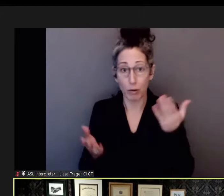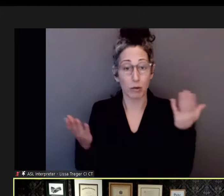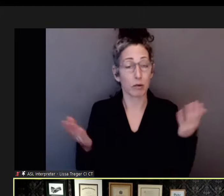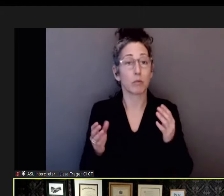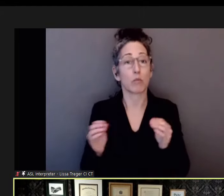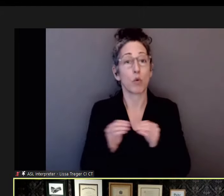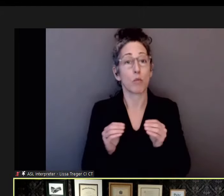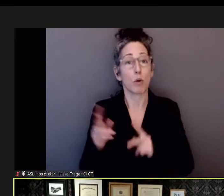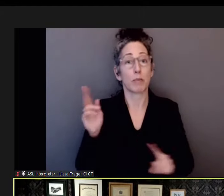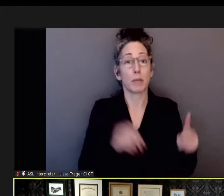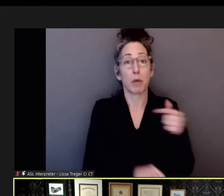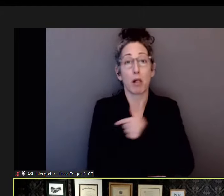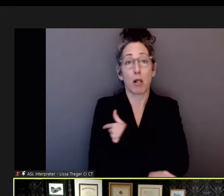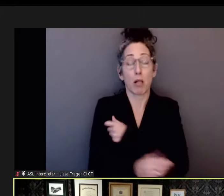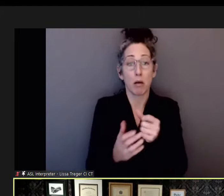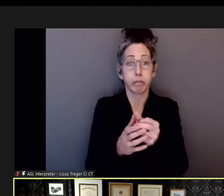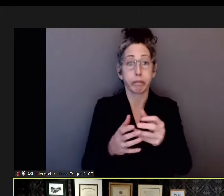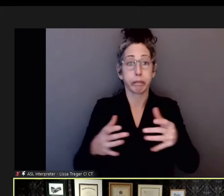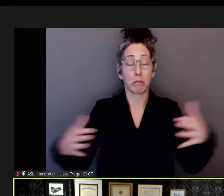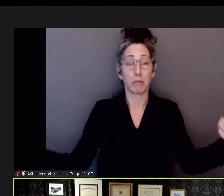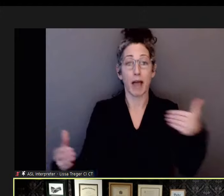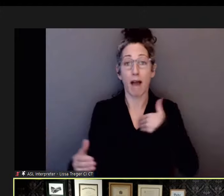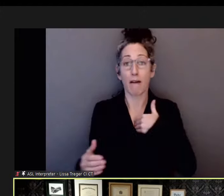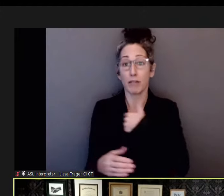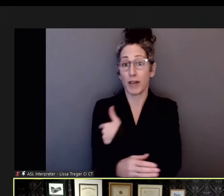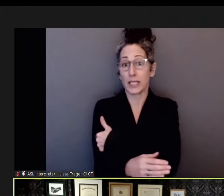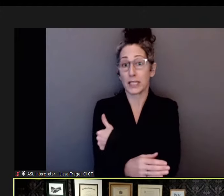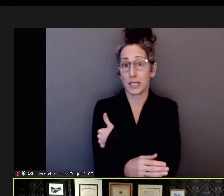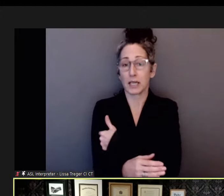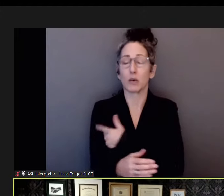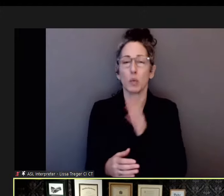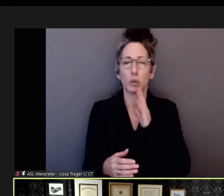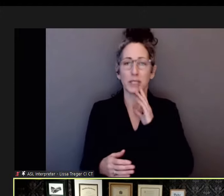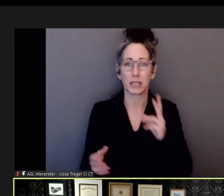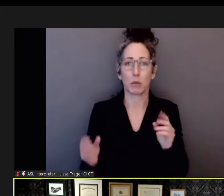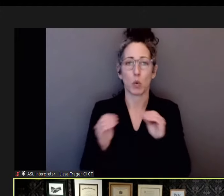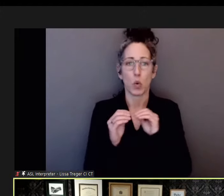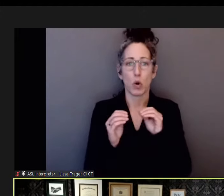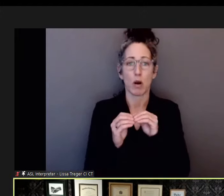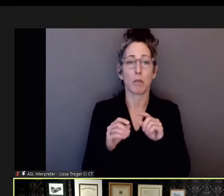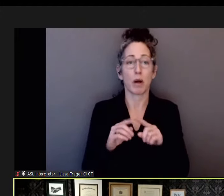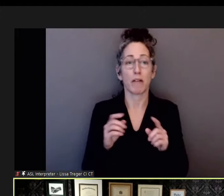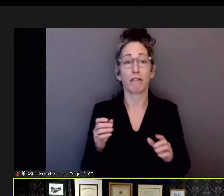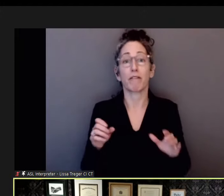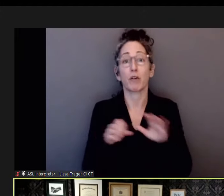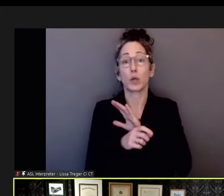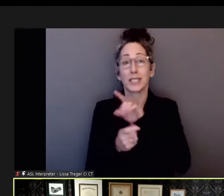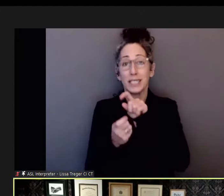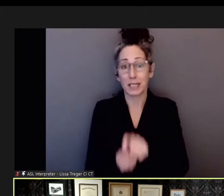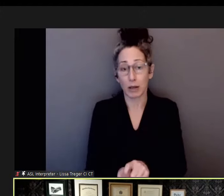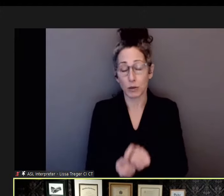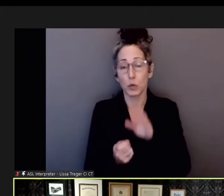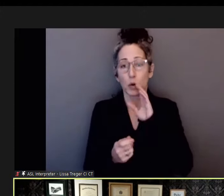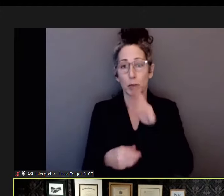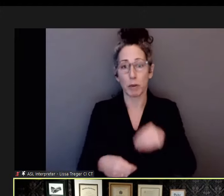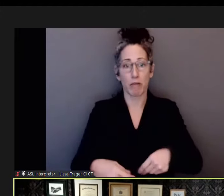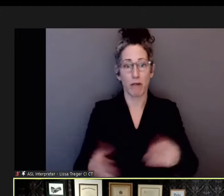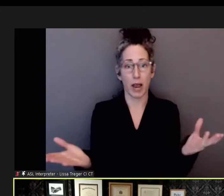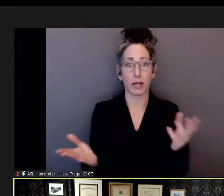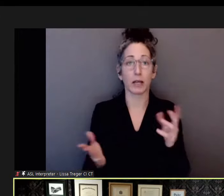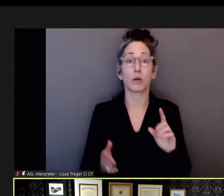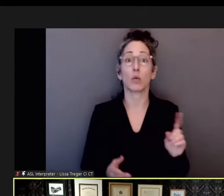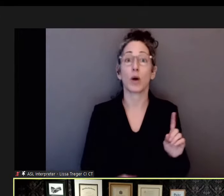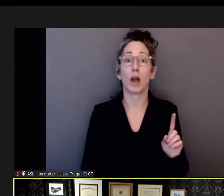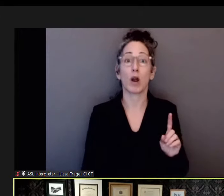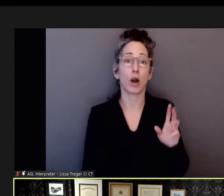COVID-19 vaccine. And again, for the full details, full prescribing information for providers and fact sheet is available at the